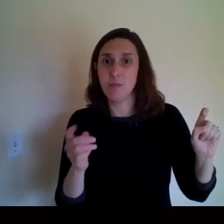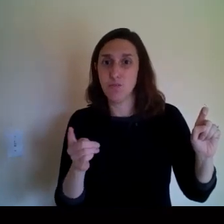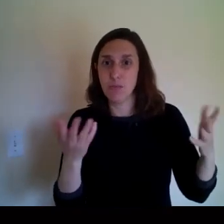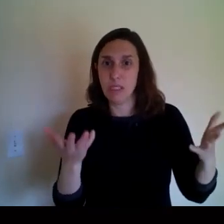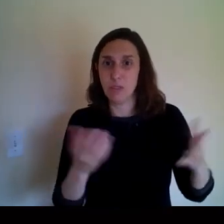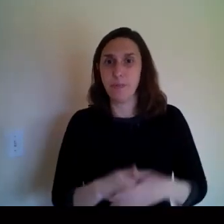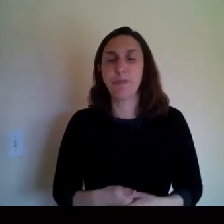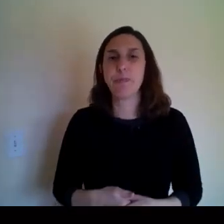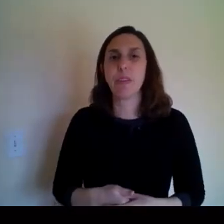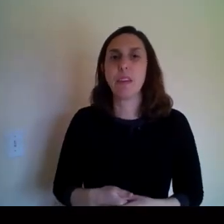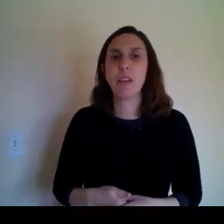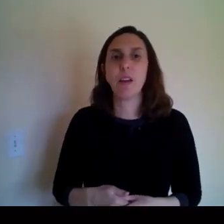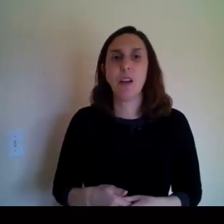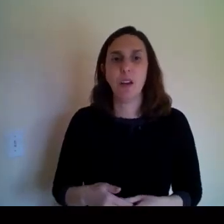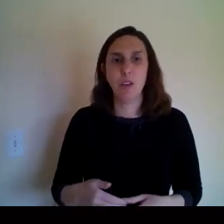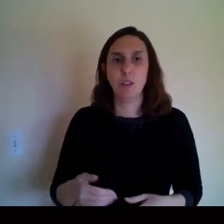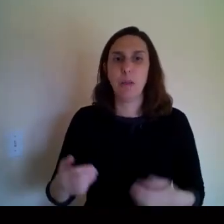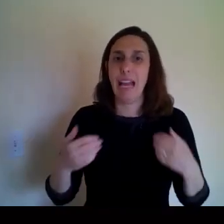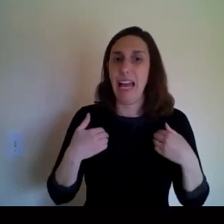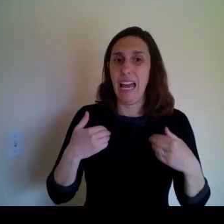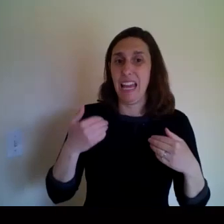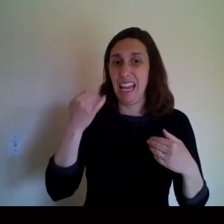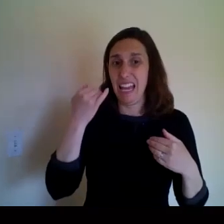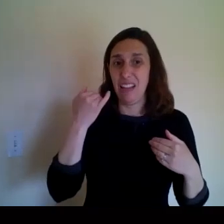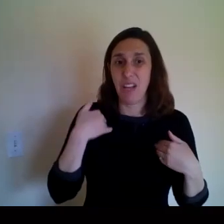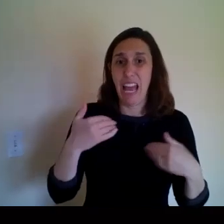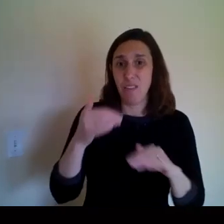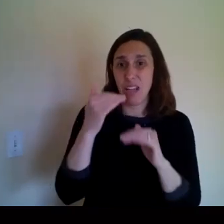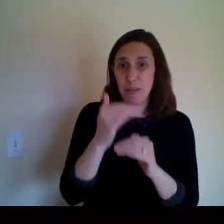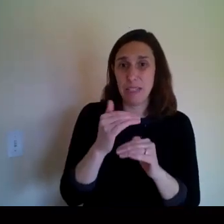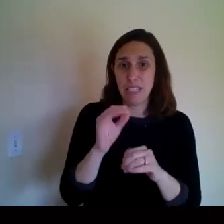had a limiting factor on functions. Functions could only